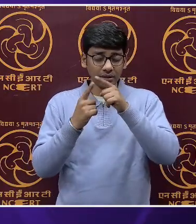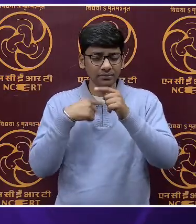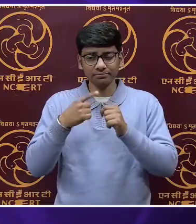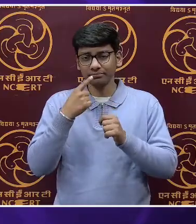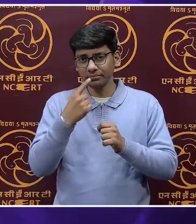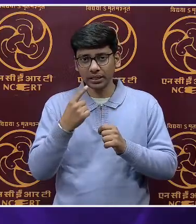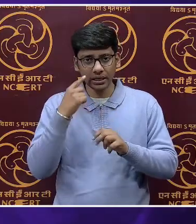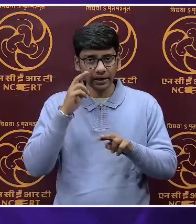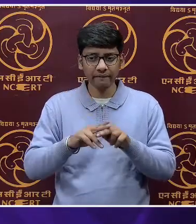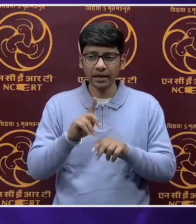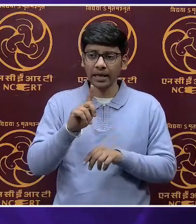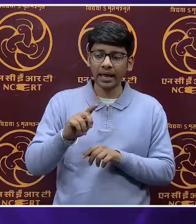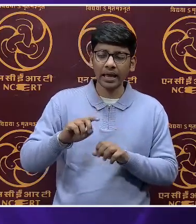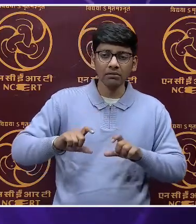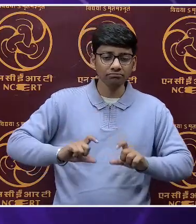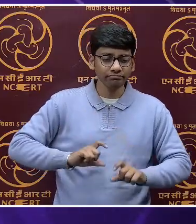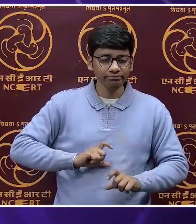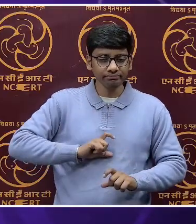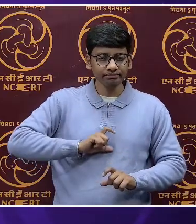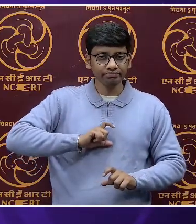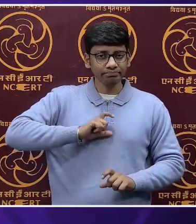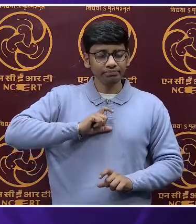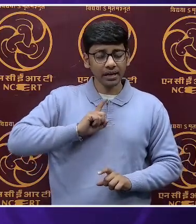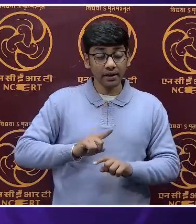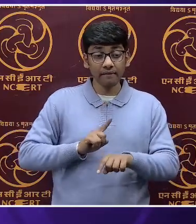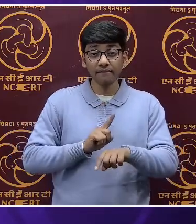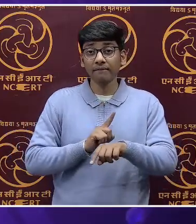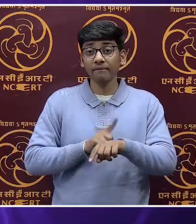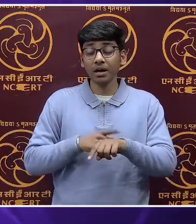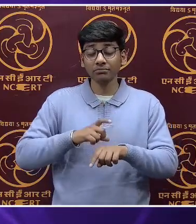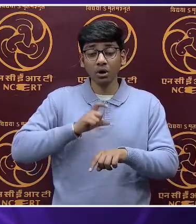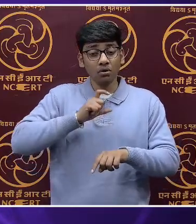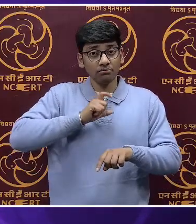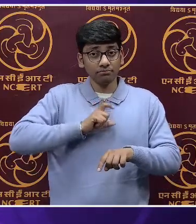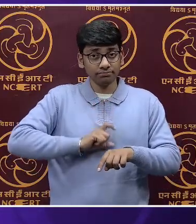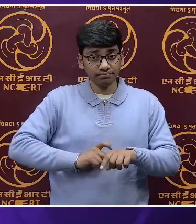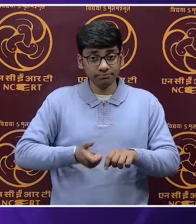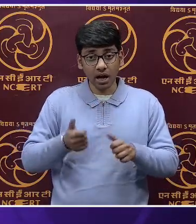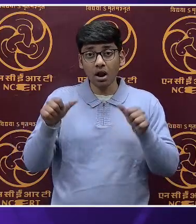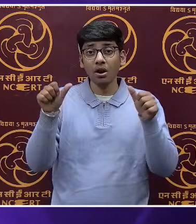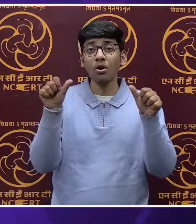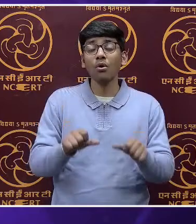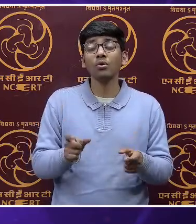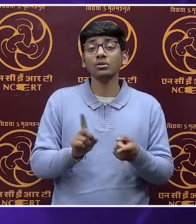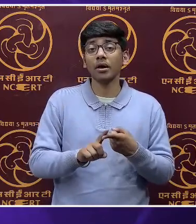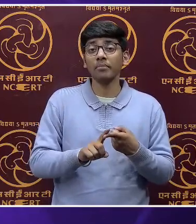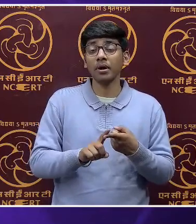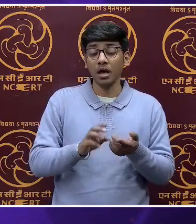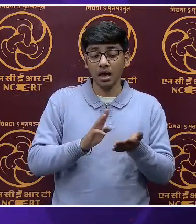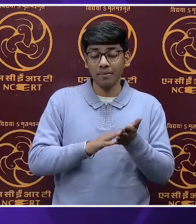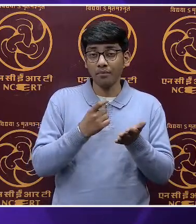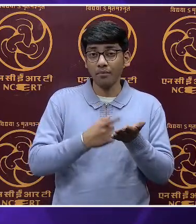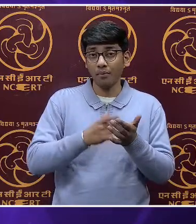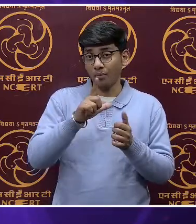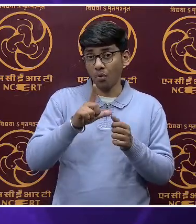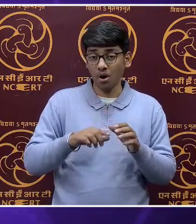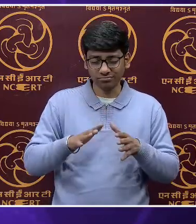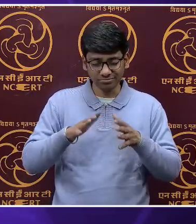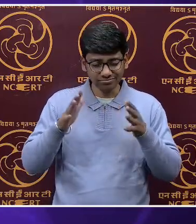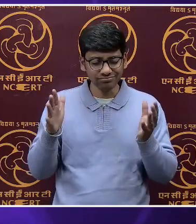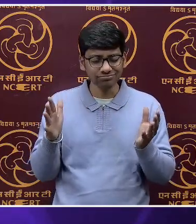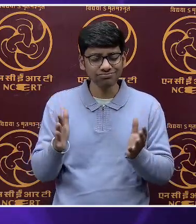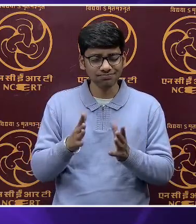one loses one's confidence. That is the first part of losing yourself. Yes. That moral support is much needed at every step.